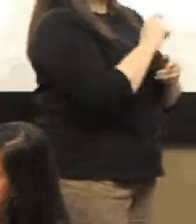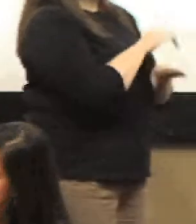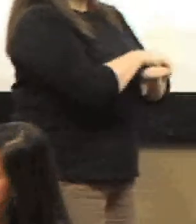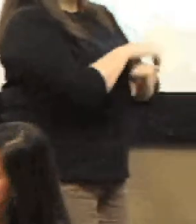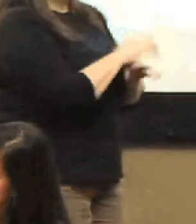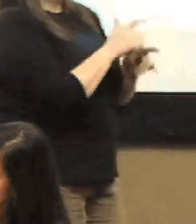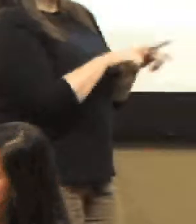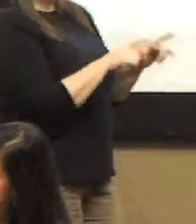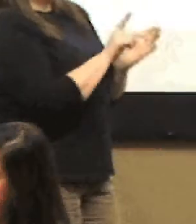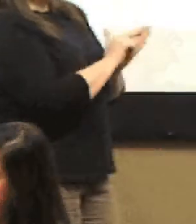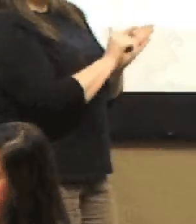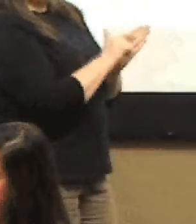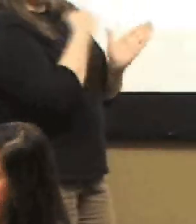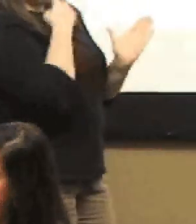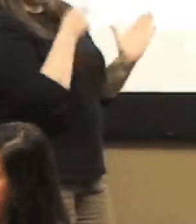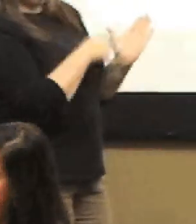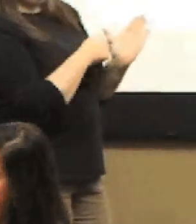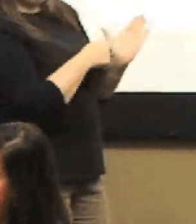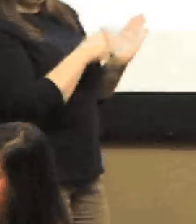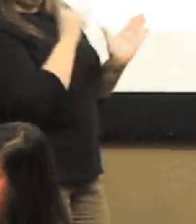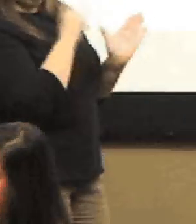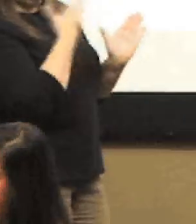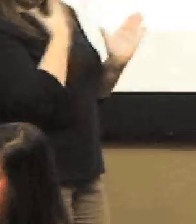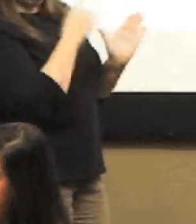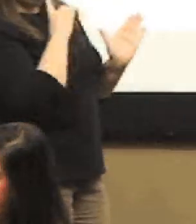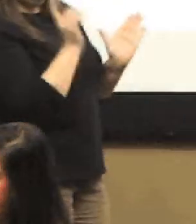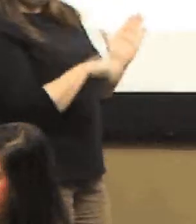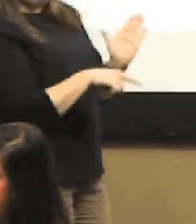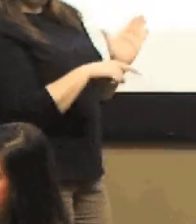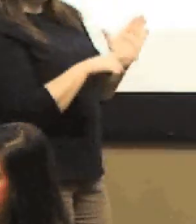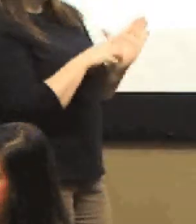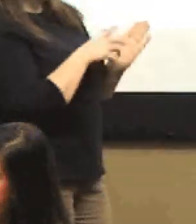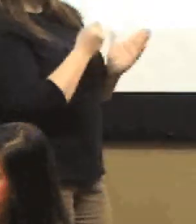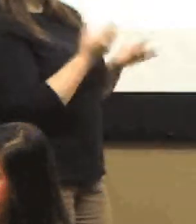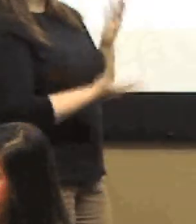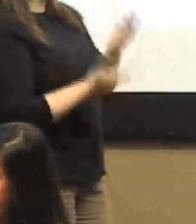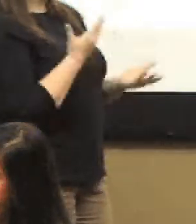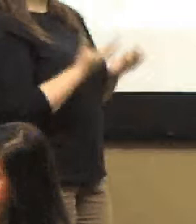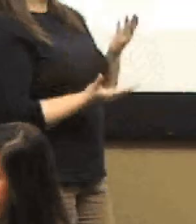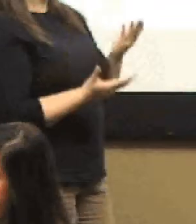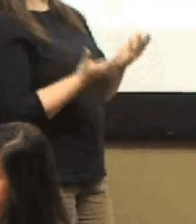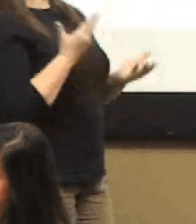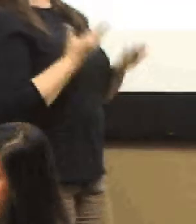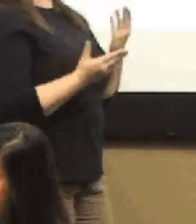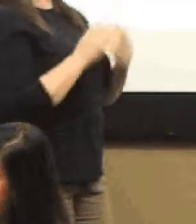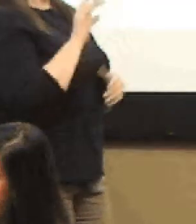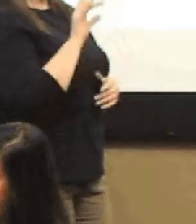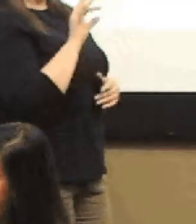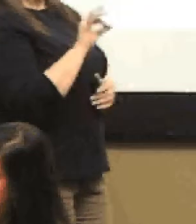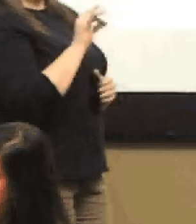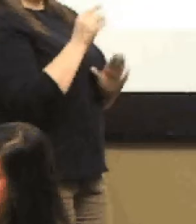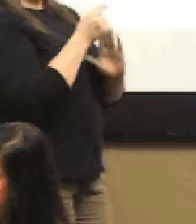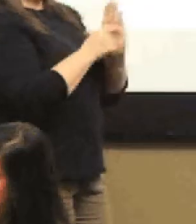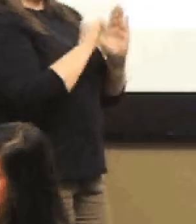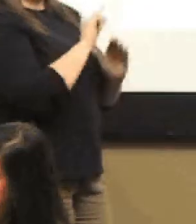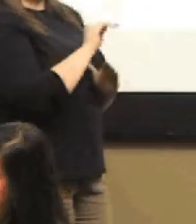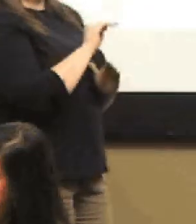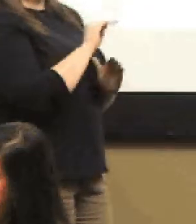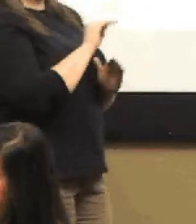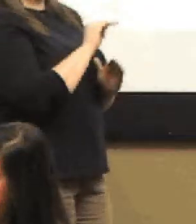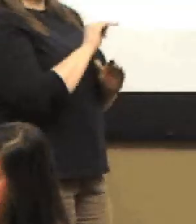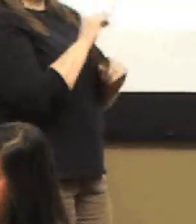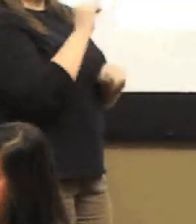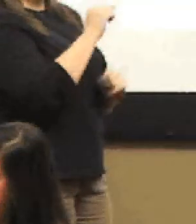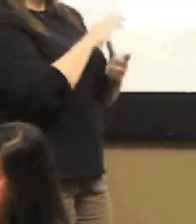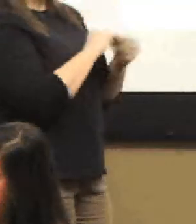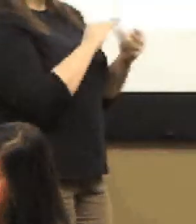and said, here's one. This is really good reporting. And it was maybe 8 column inches long, which is not very long. And it